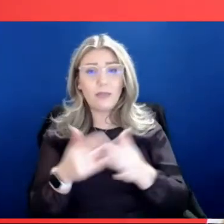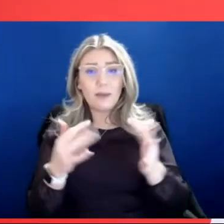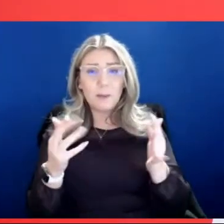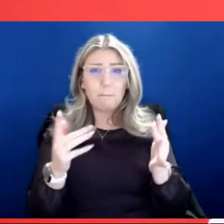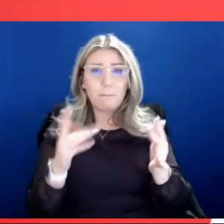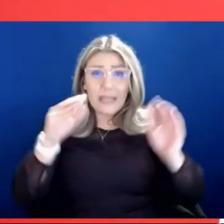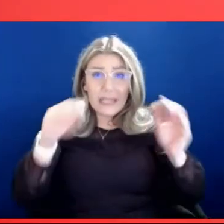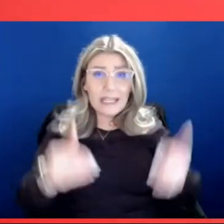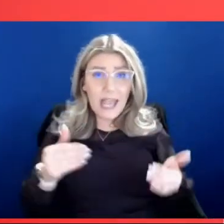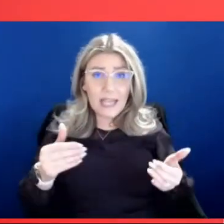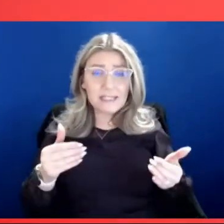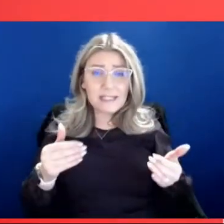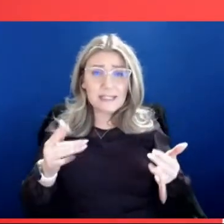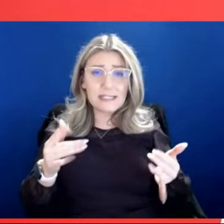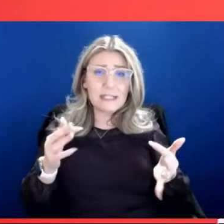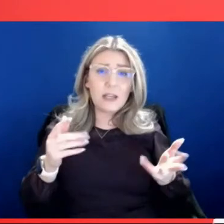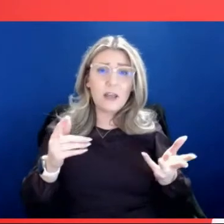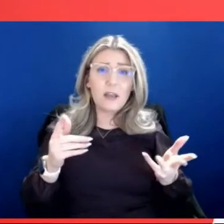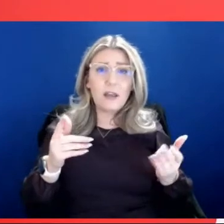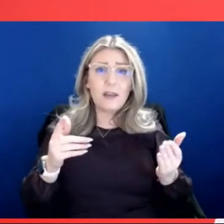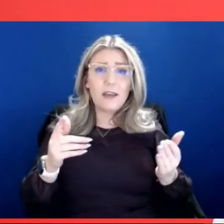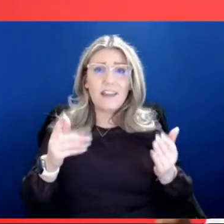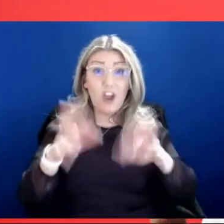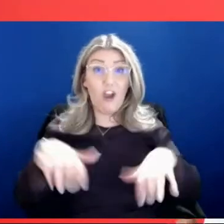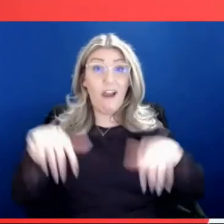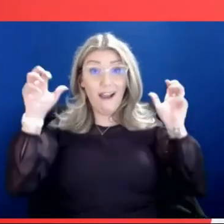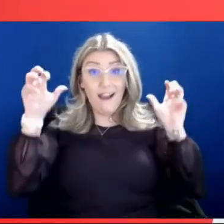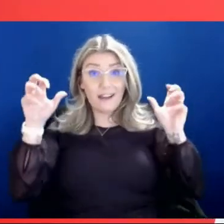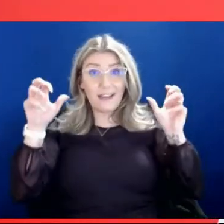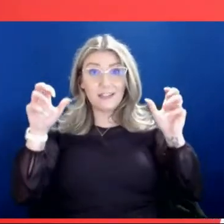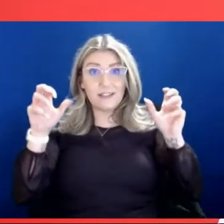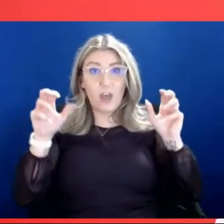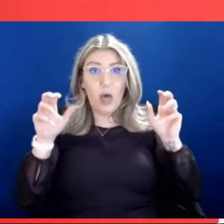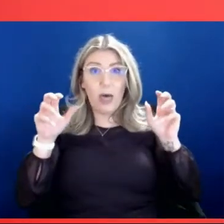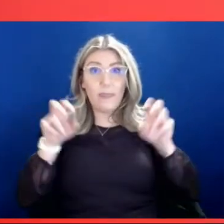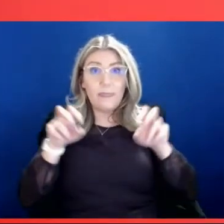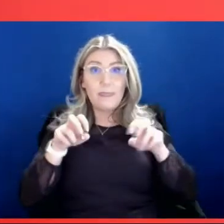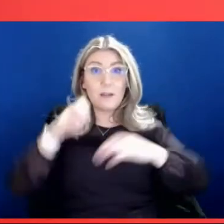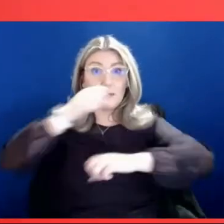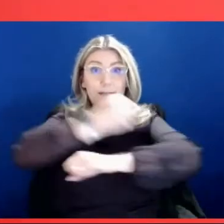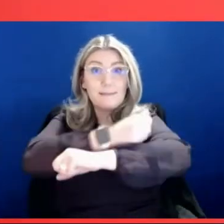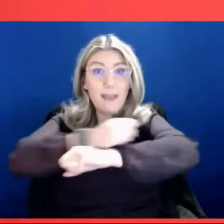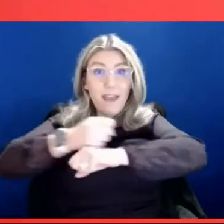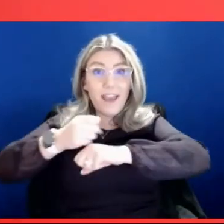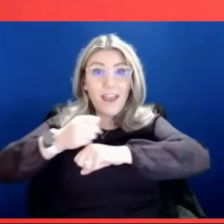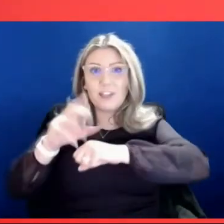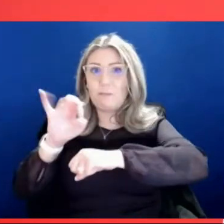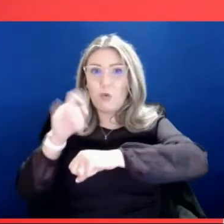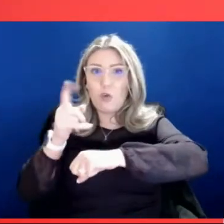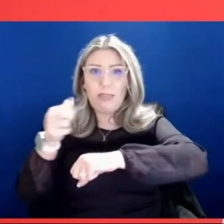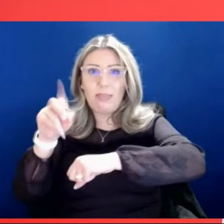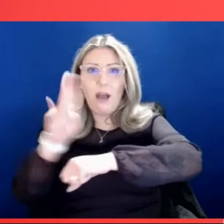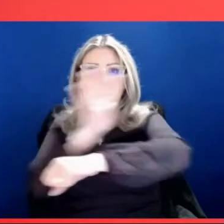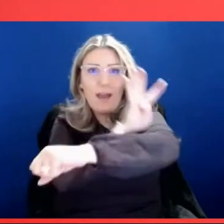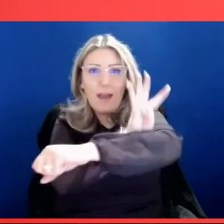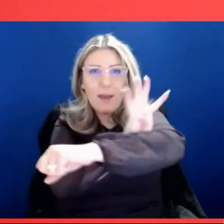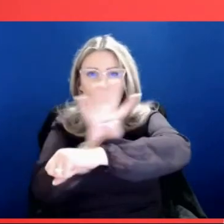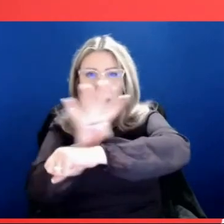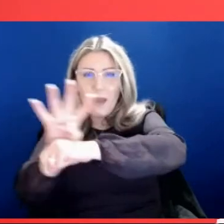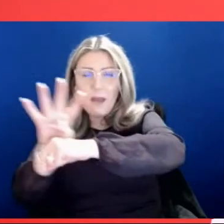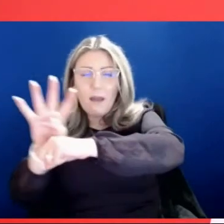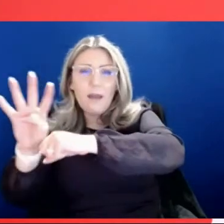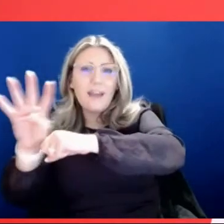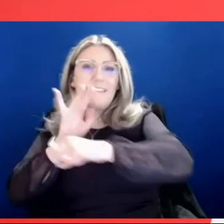the audience on the podium, on the stage in Milan at this international, the European Cancer Institute